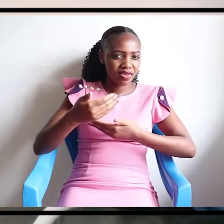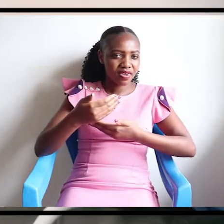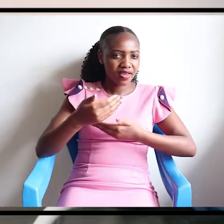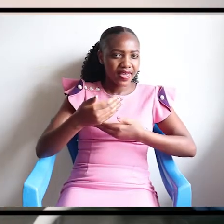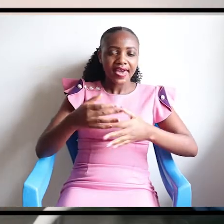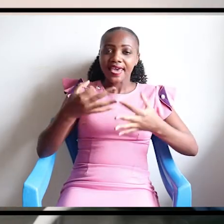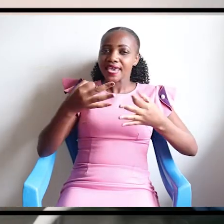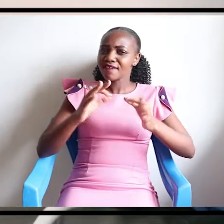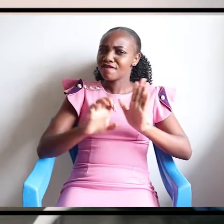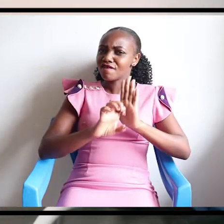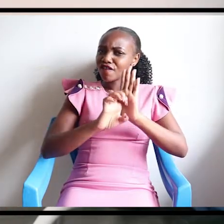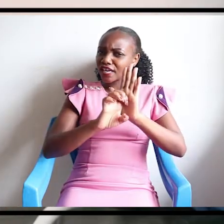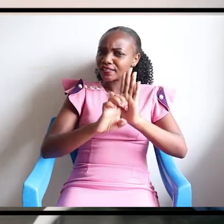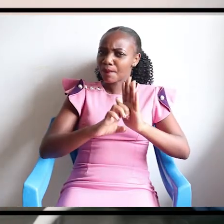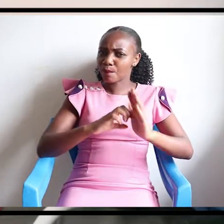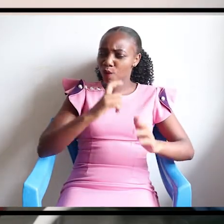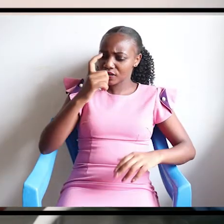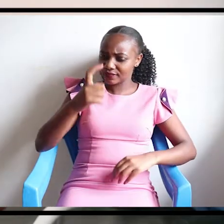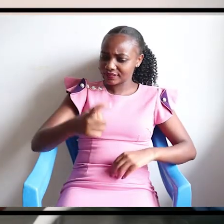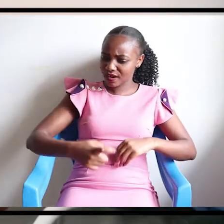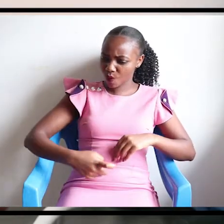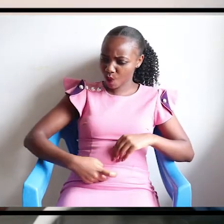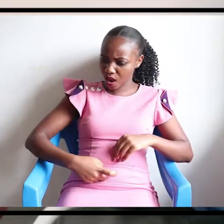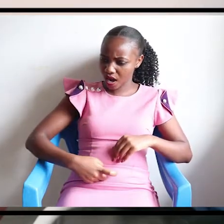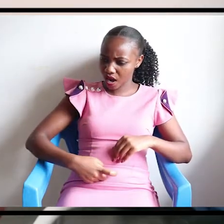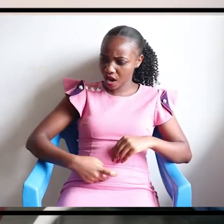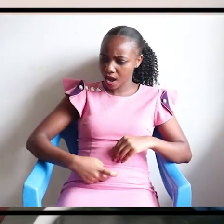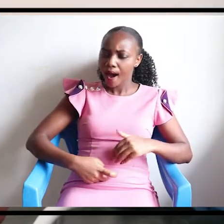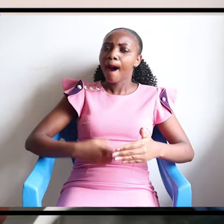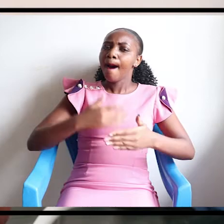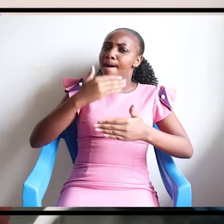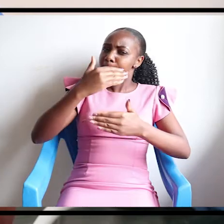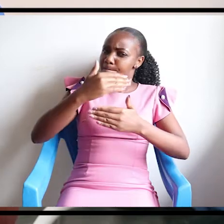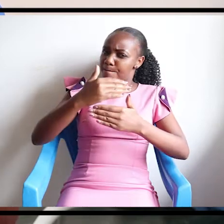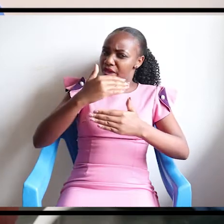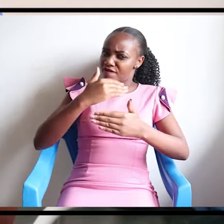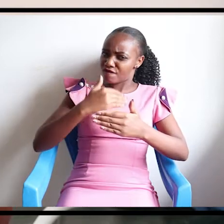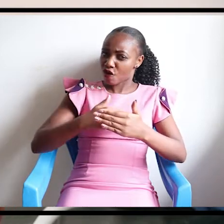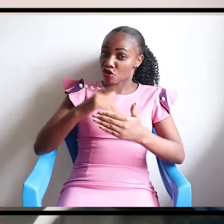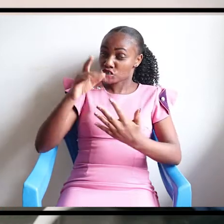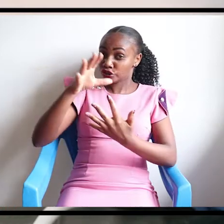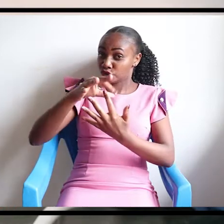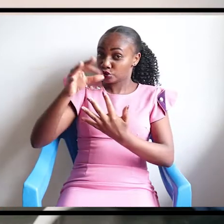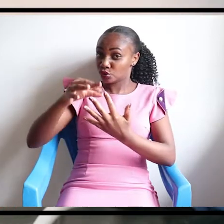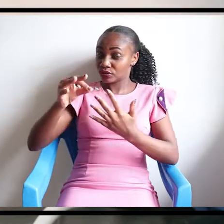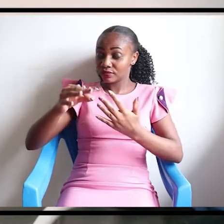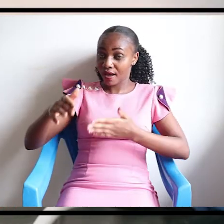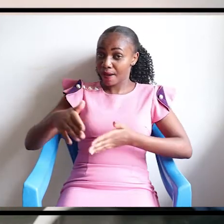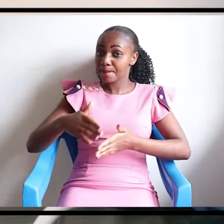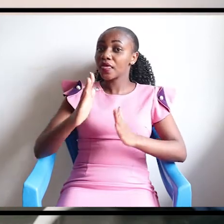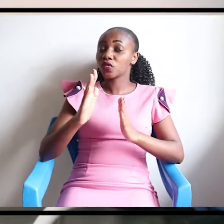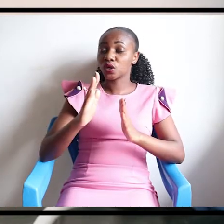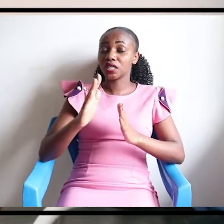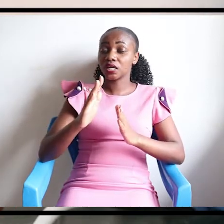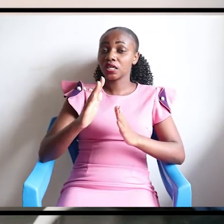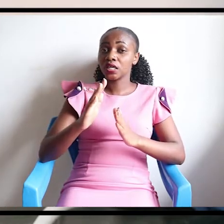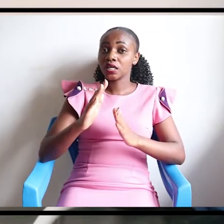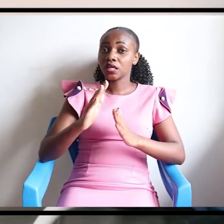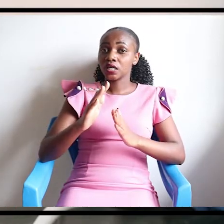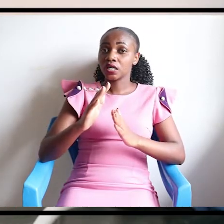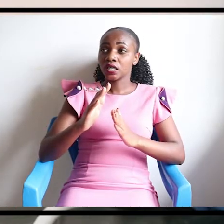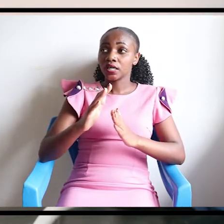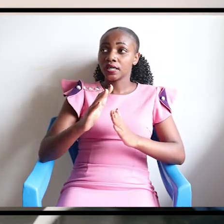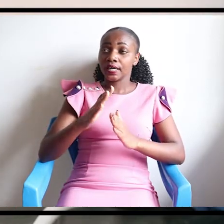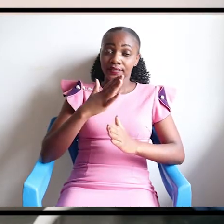it's a coil, but before we get to having you have a method and you're pregnant, it is now